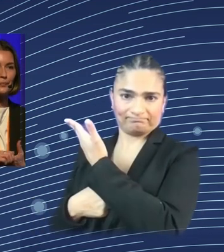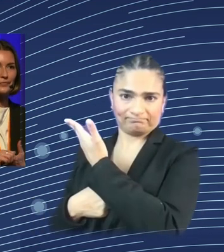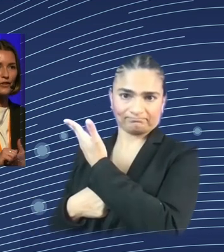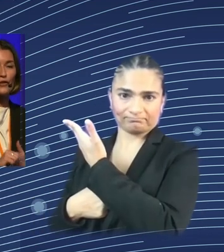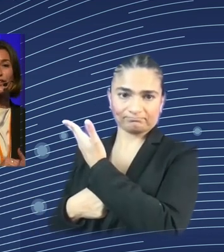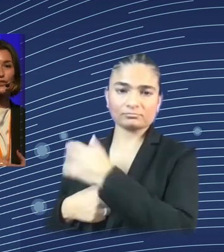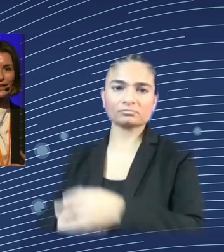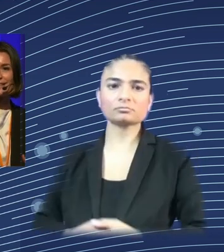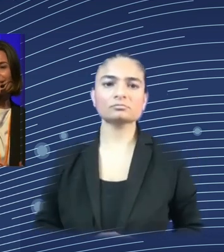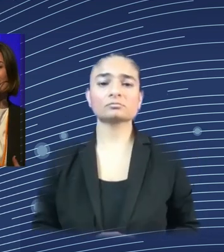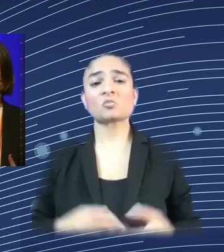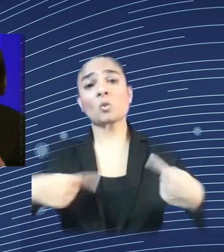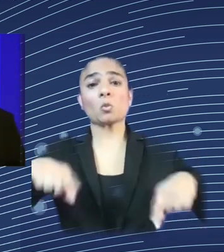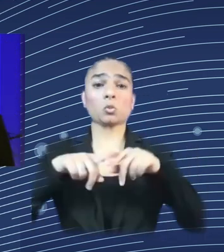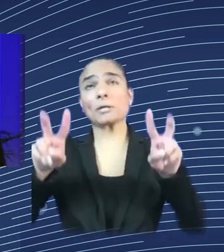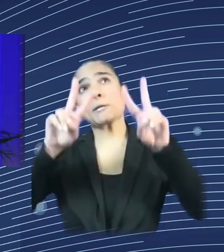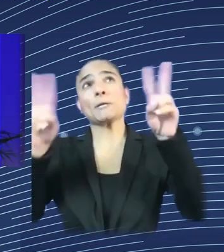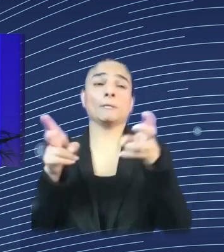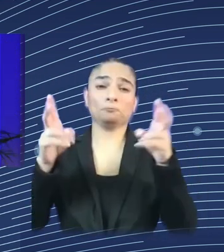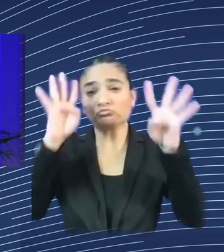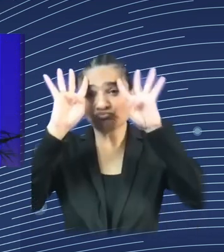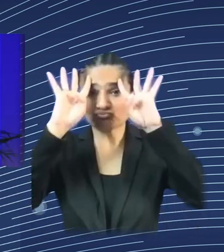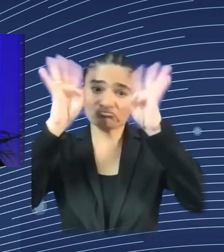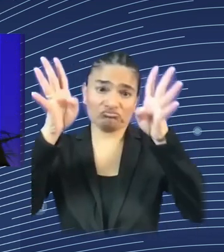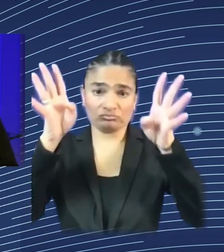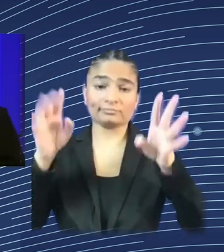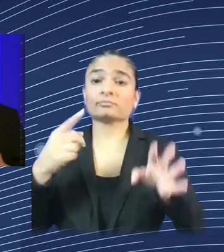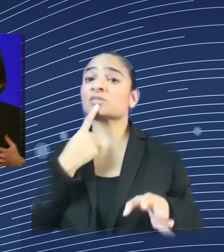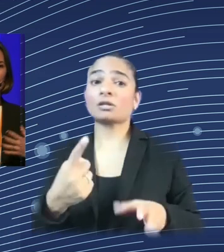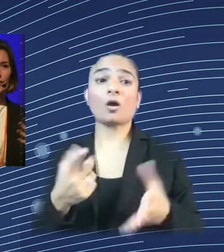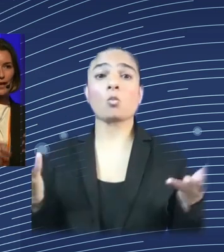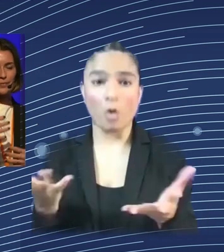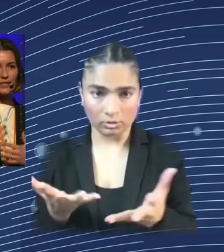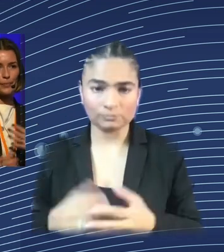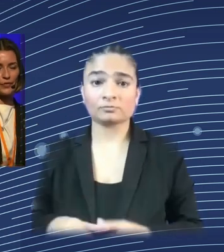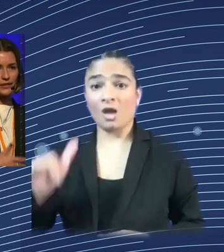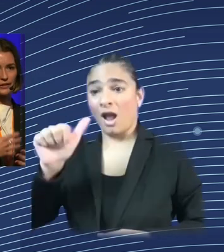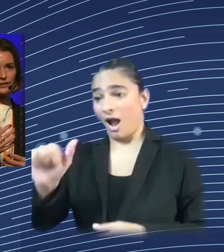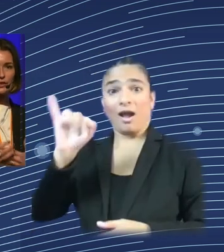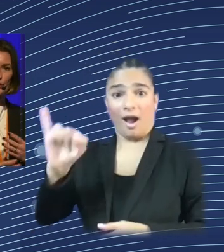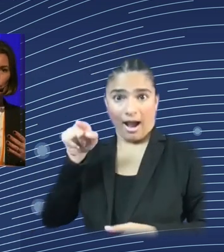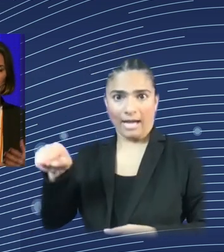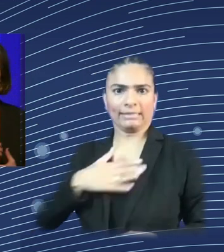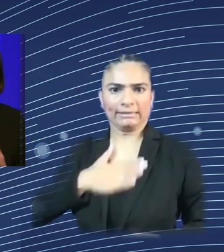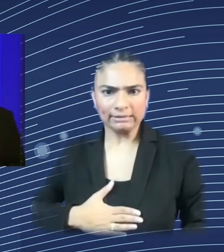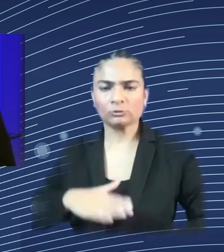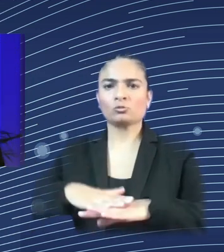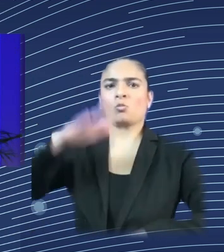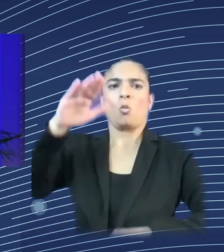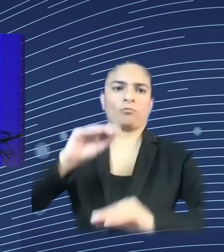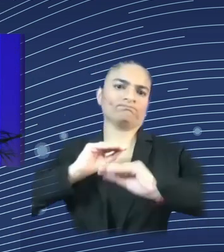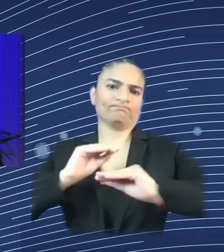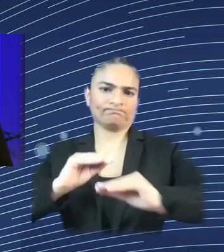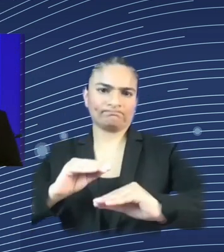the further training needs of job seekers. And we describe this hypothetical tool to